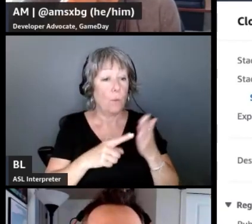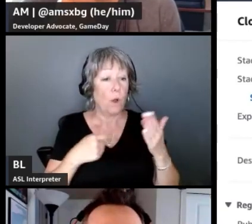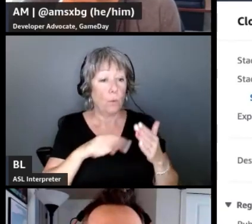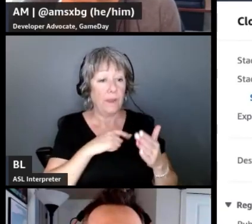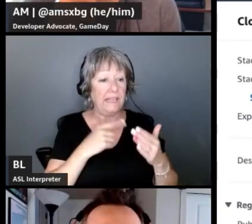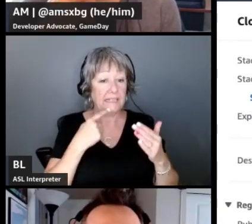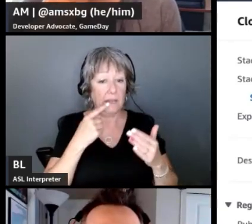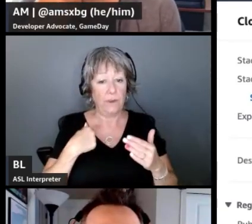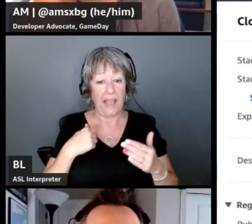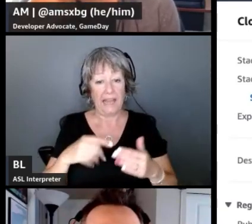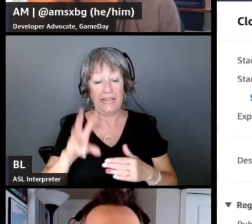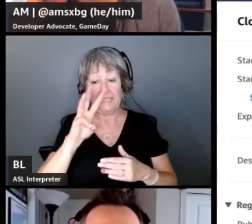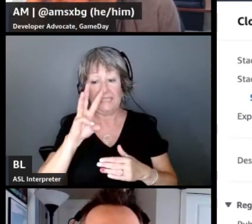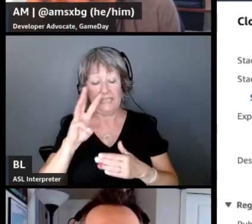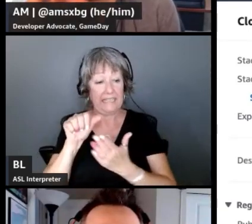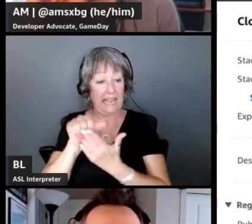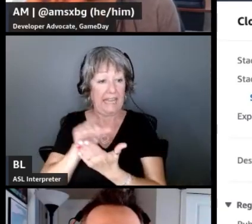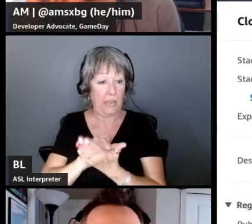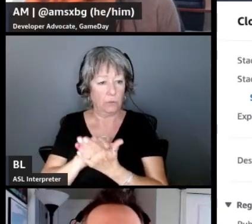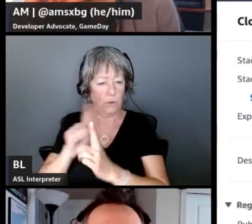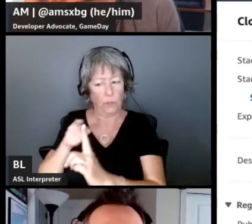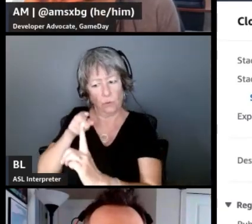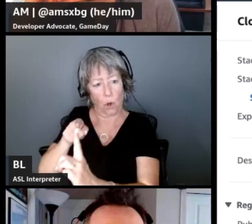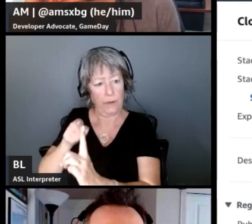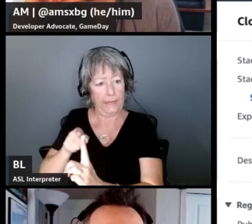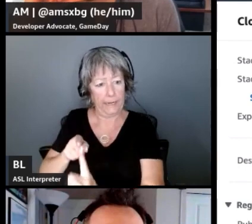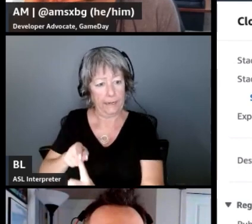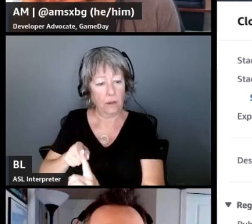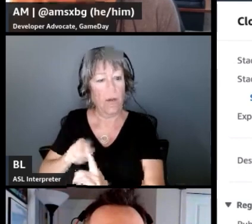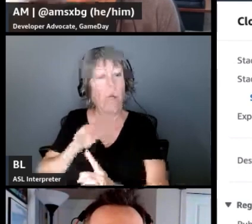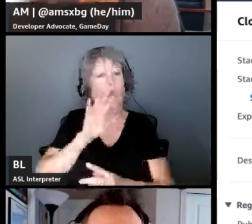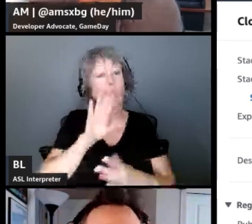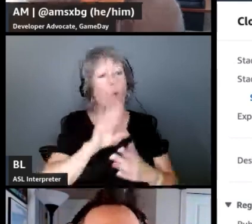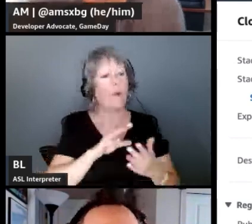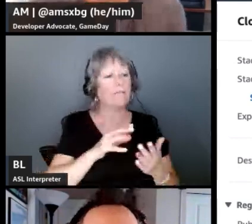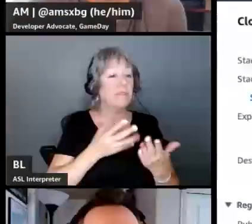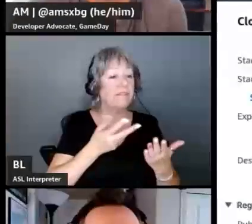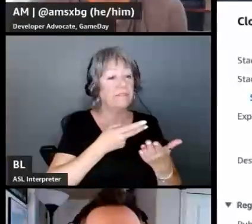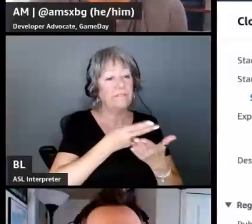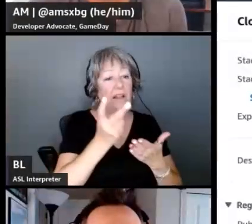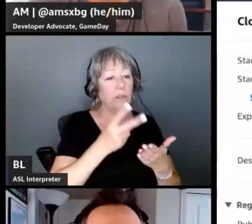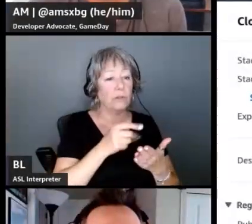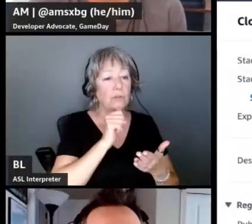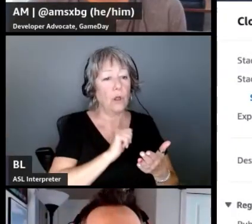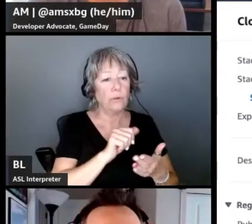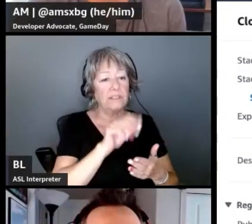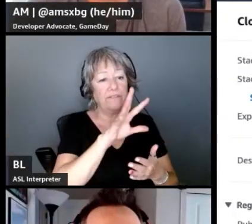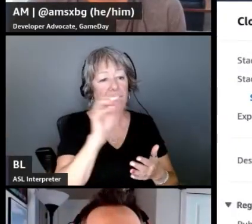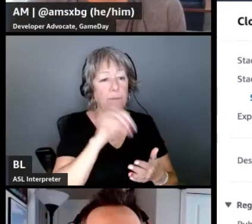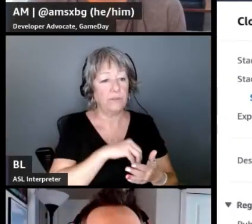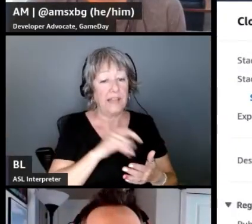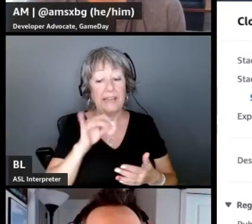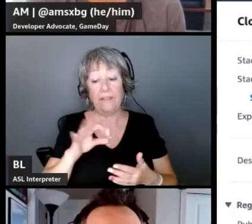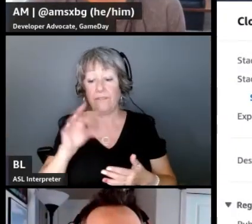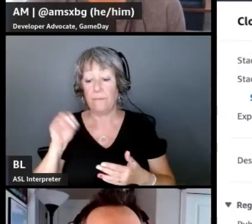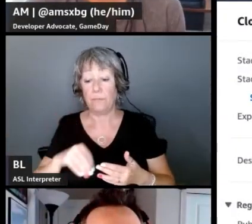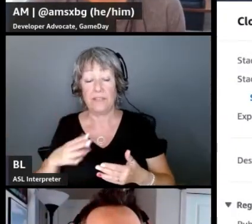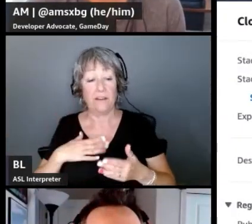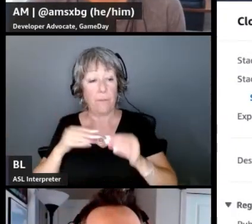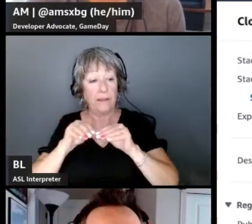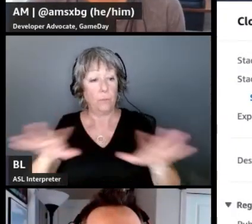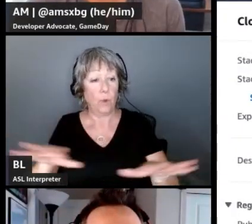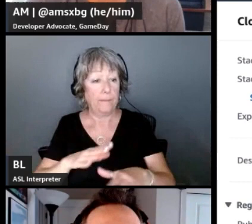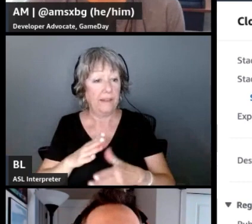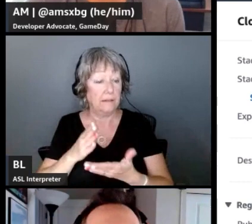tags, you had 6 accounts where you targeted it, and your failure tolerance, let's say, was 50%. That says that if 50% of my deployments fail, I want to